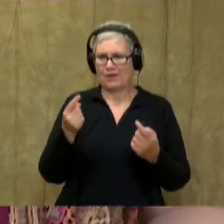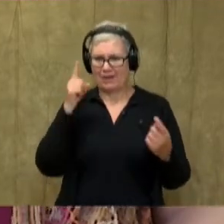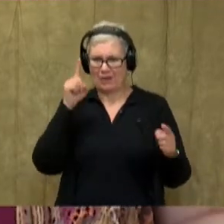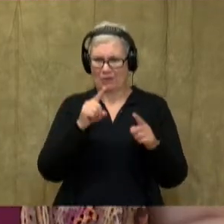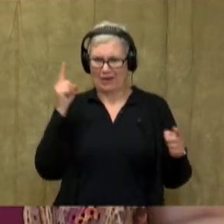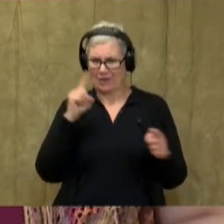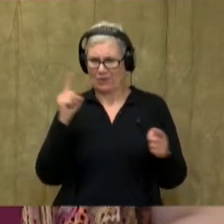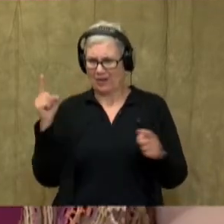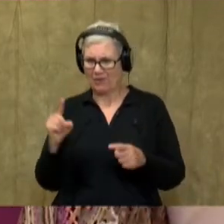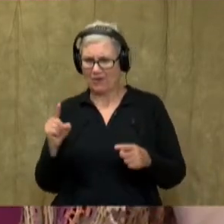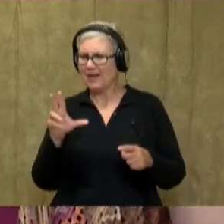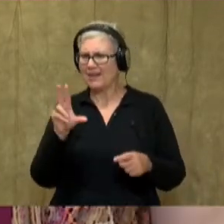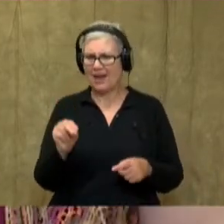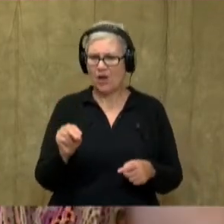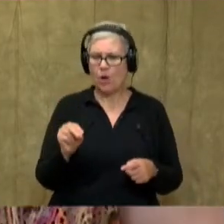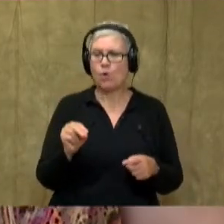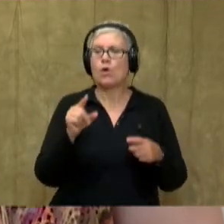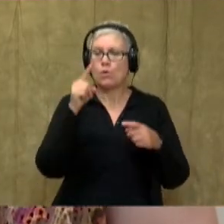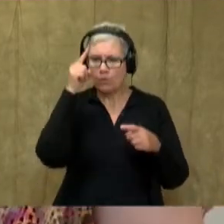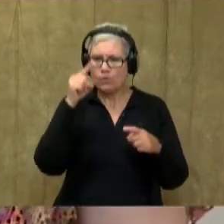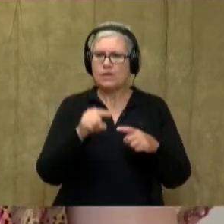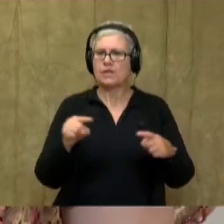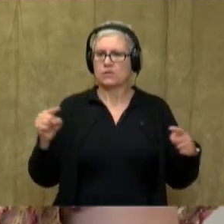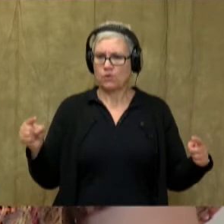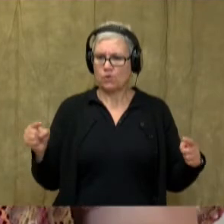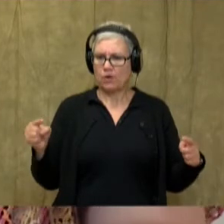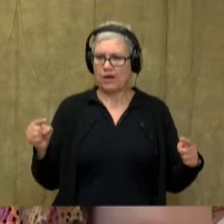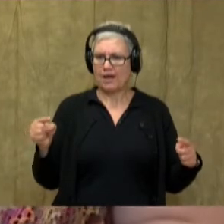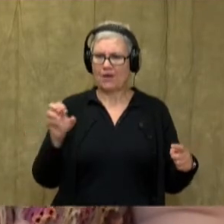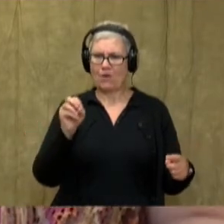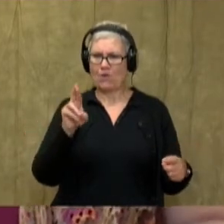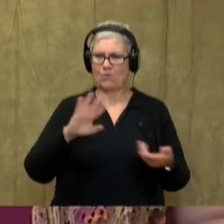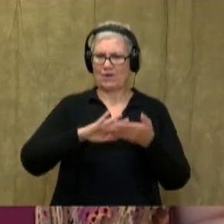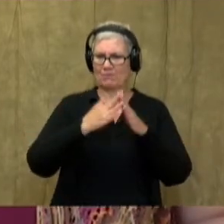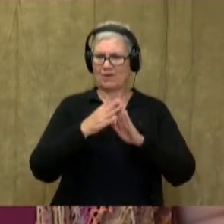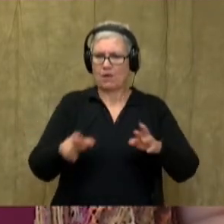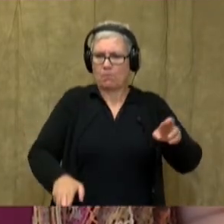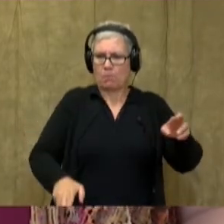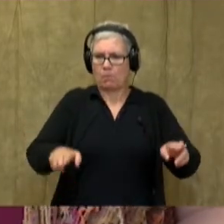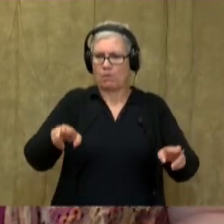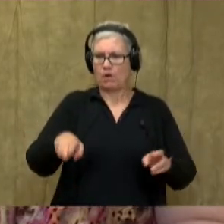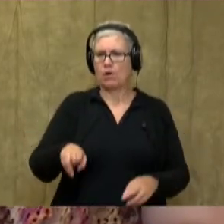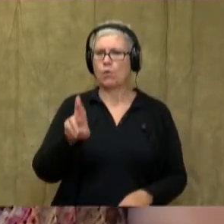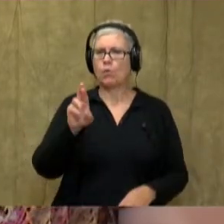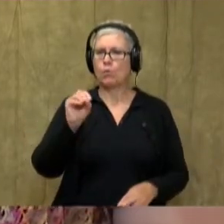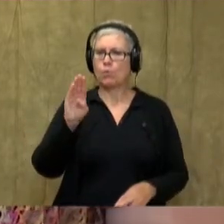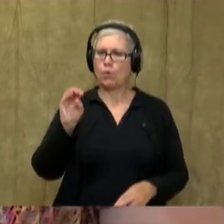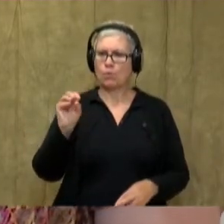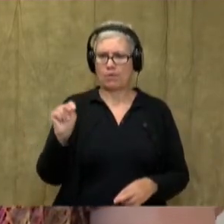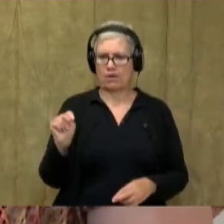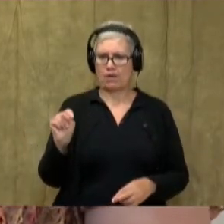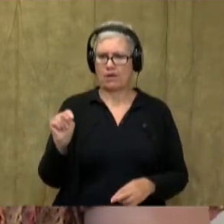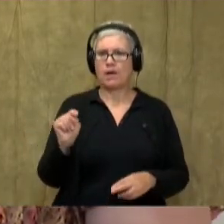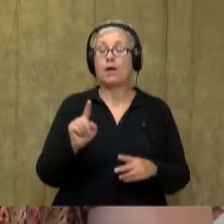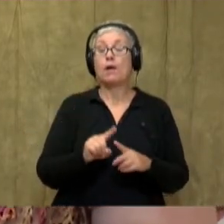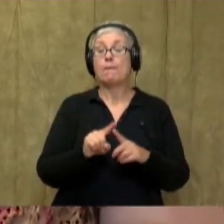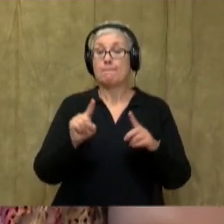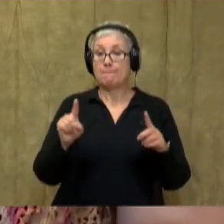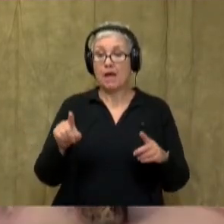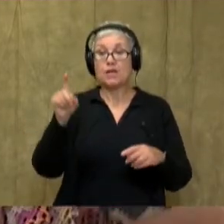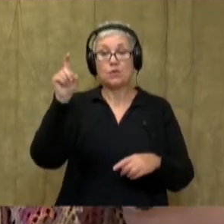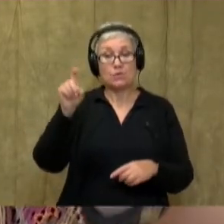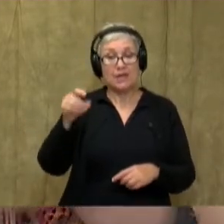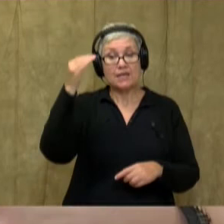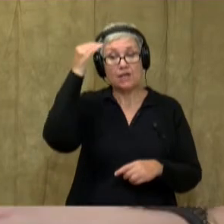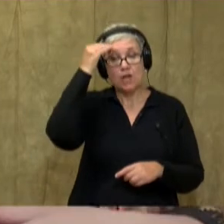we're all robots created exactly the same, right? It's okay to disagree, but you've got to know why. Okay, don't